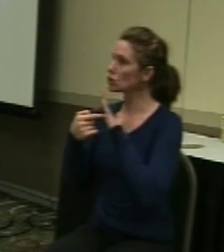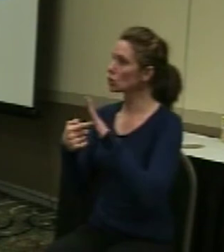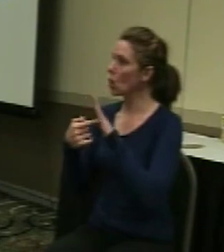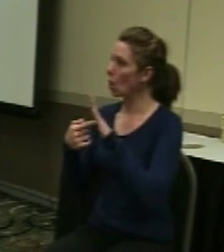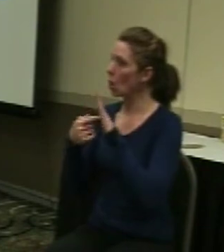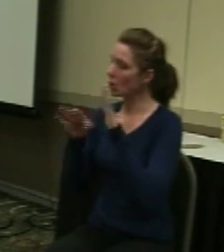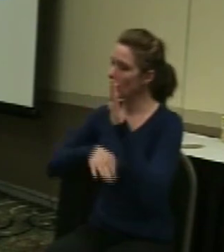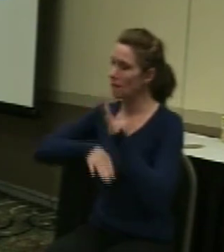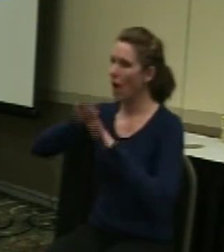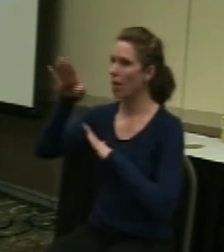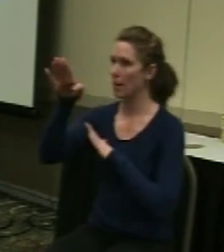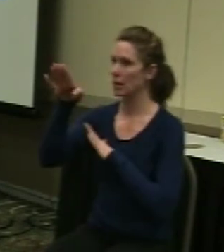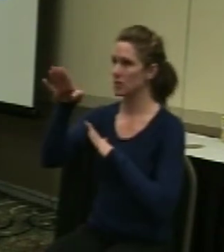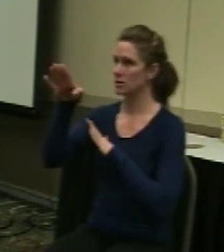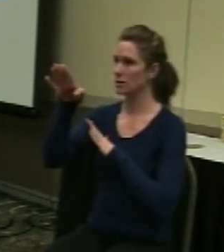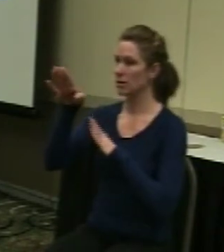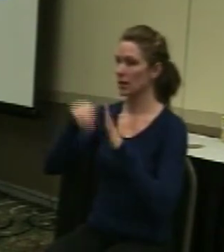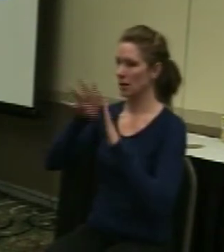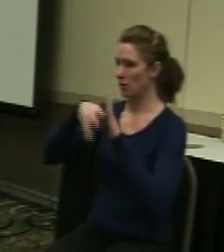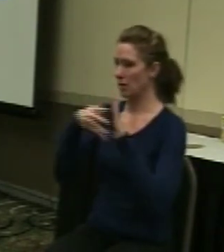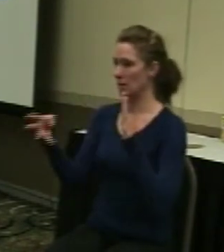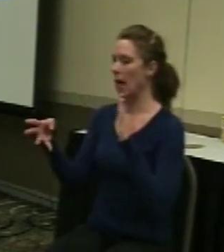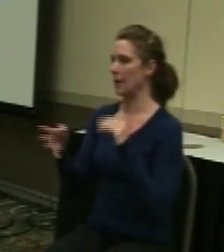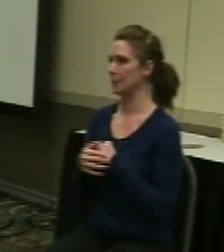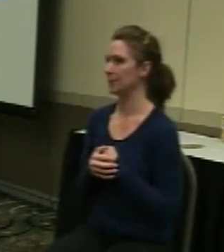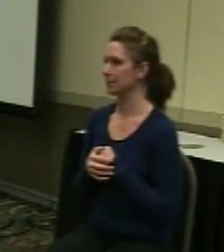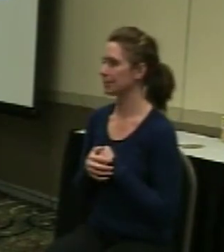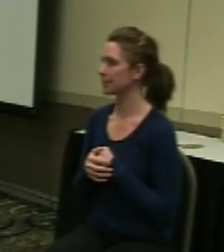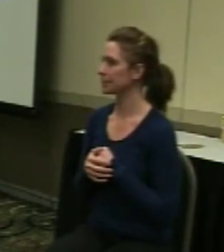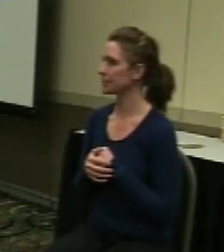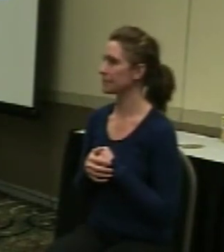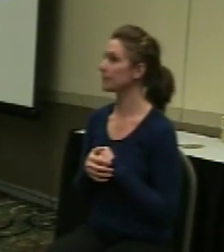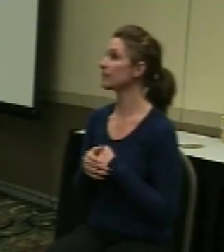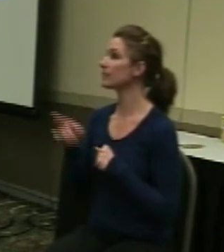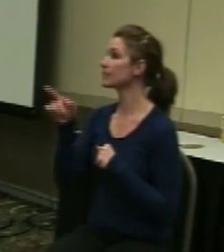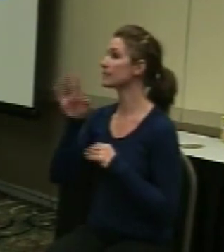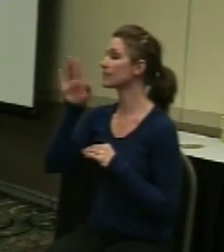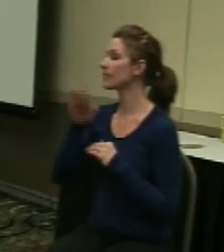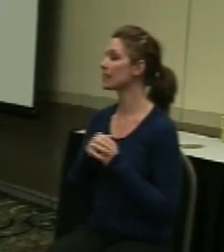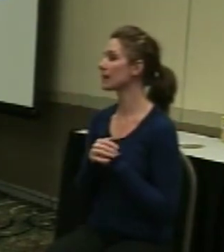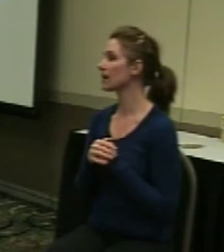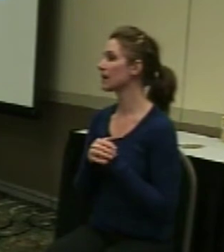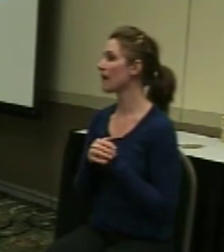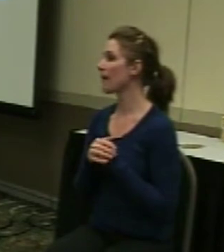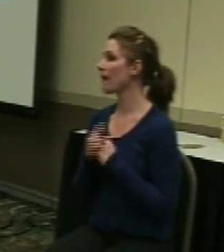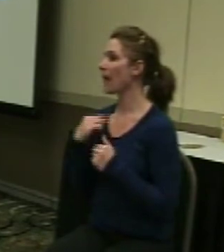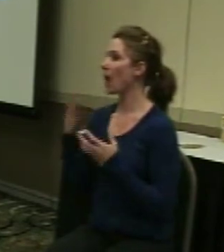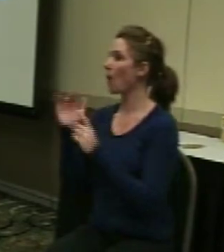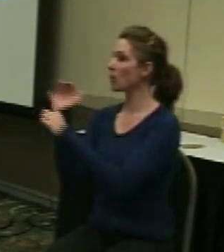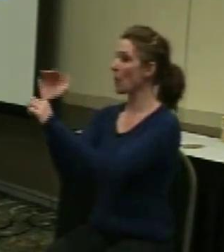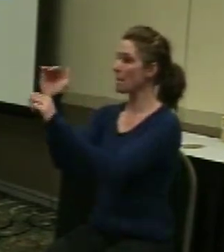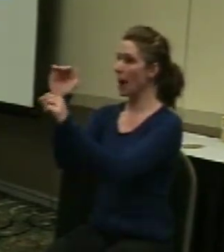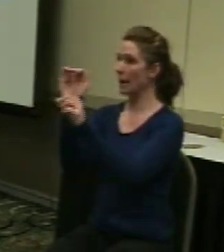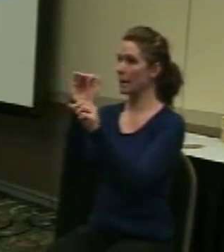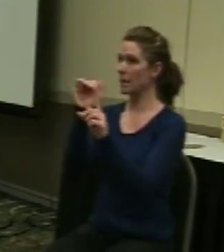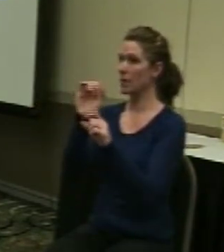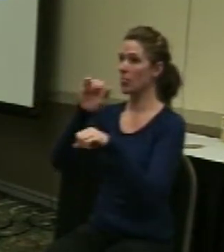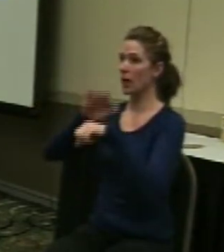significant developments in your graphic display. So, yes, Sherry? I just wanted to remind everybody that on